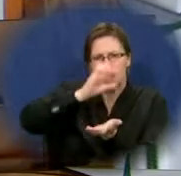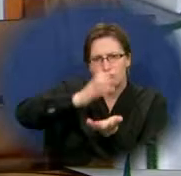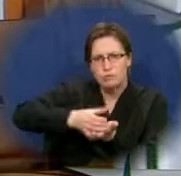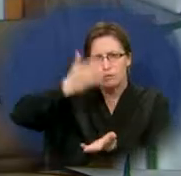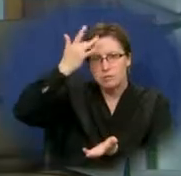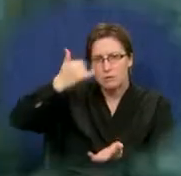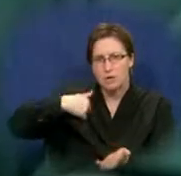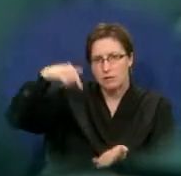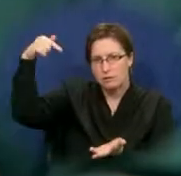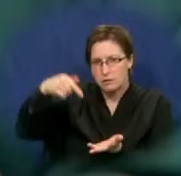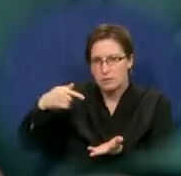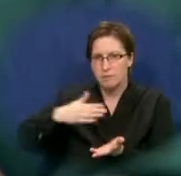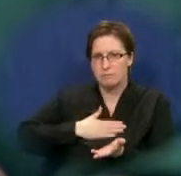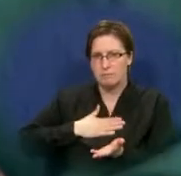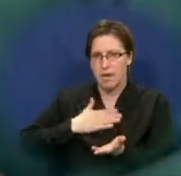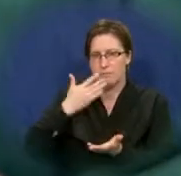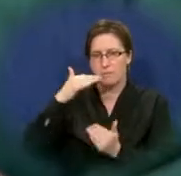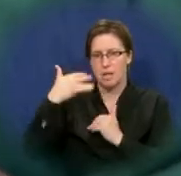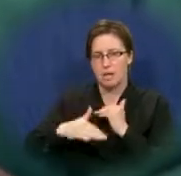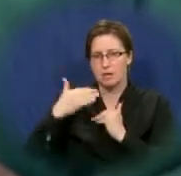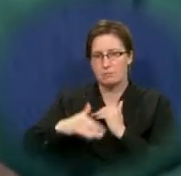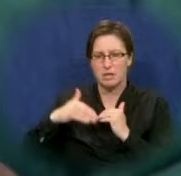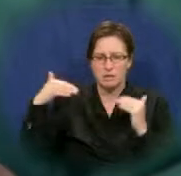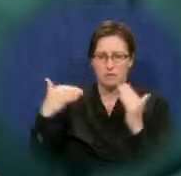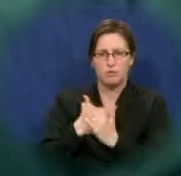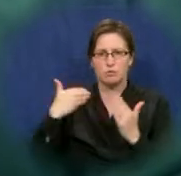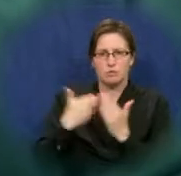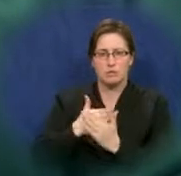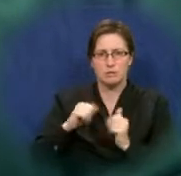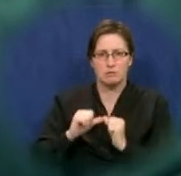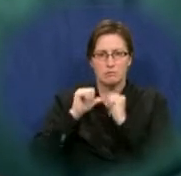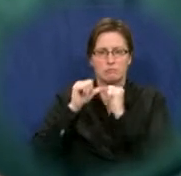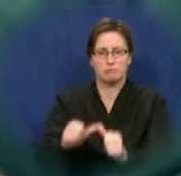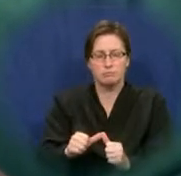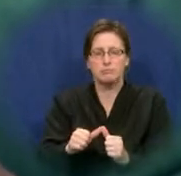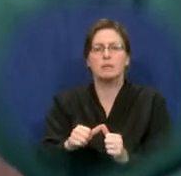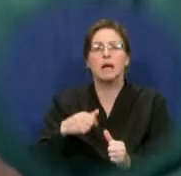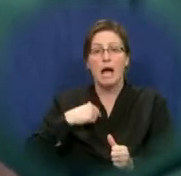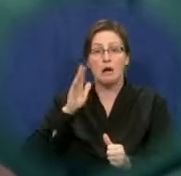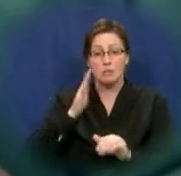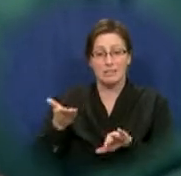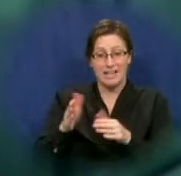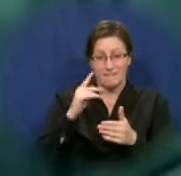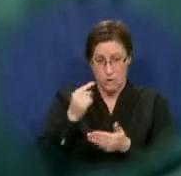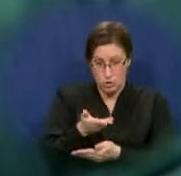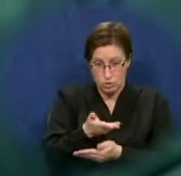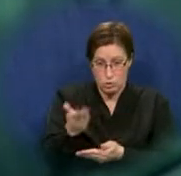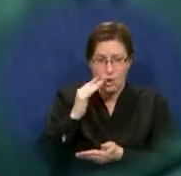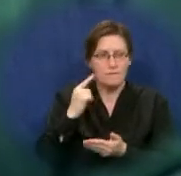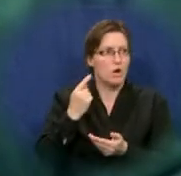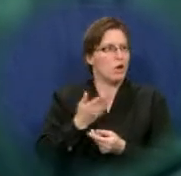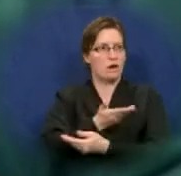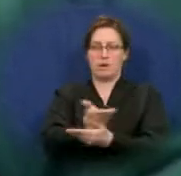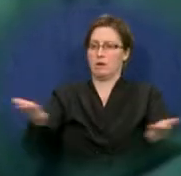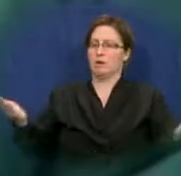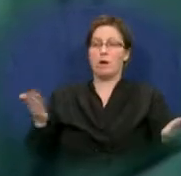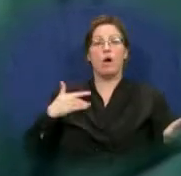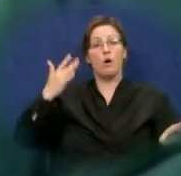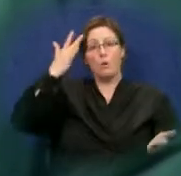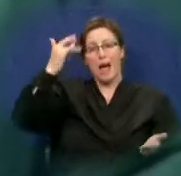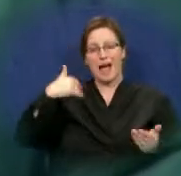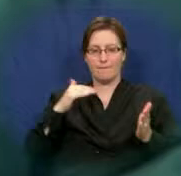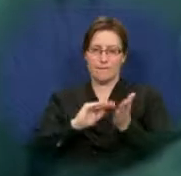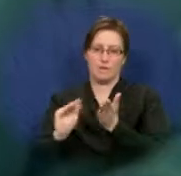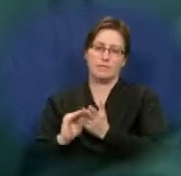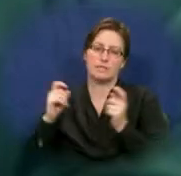it, for this is the chalice of my blood, the blood of the new and eternal covenant, which will be poured out for you and for many for